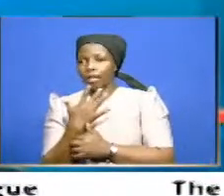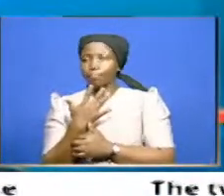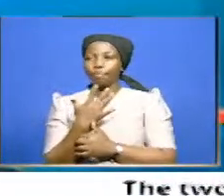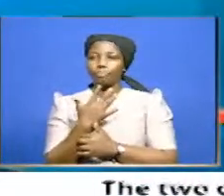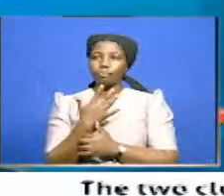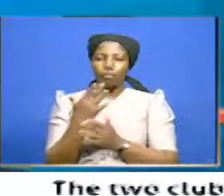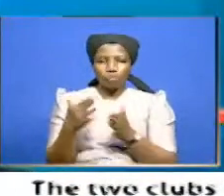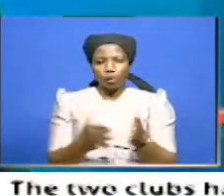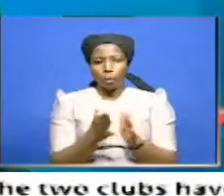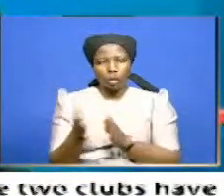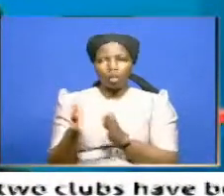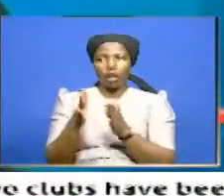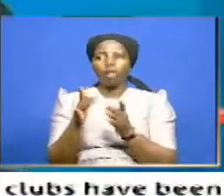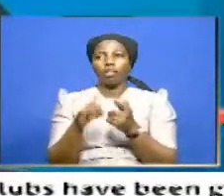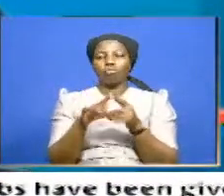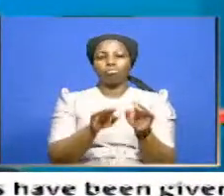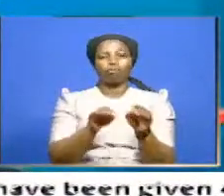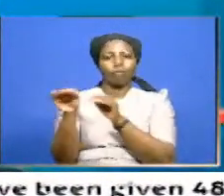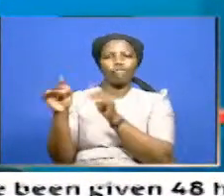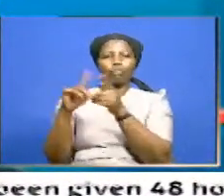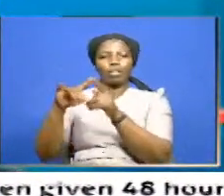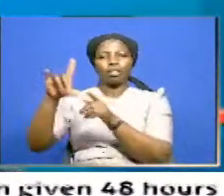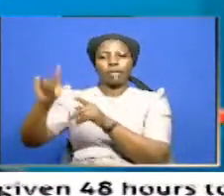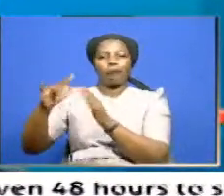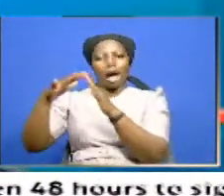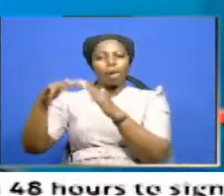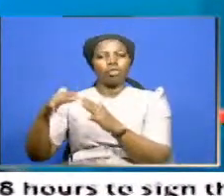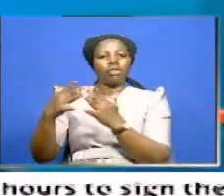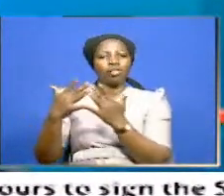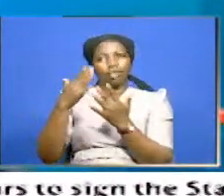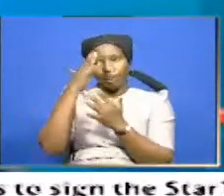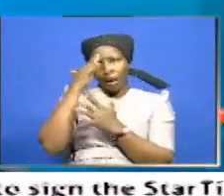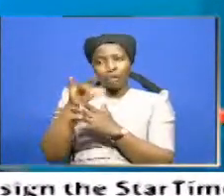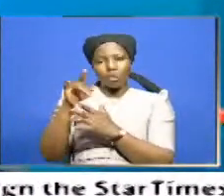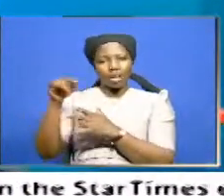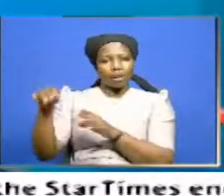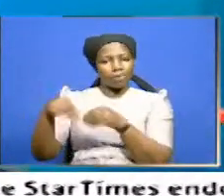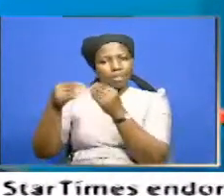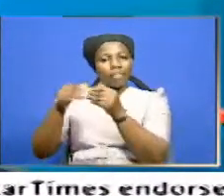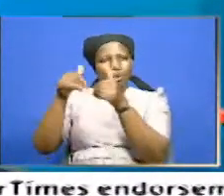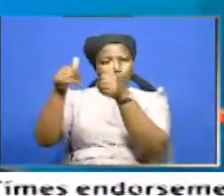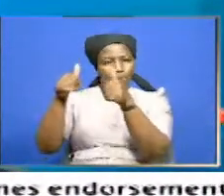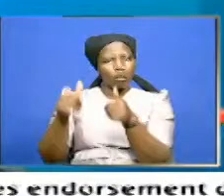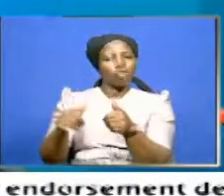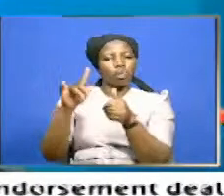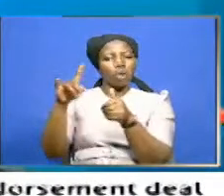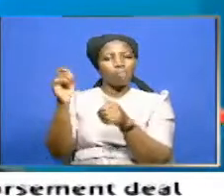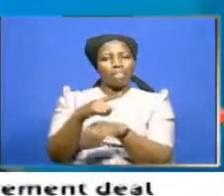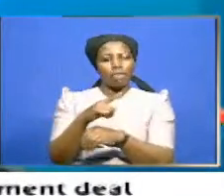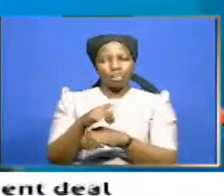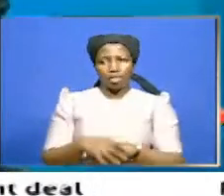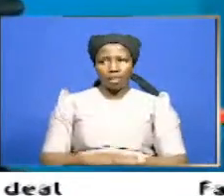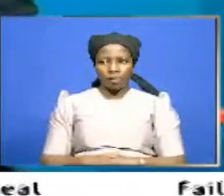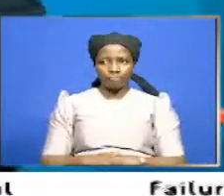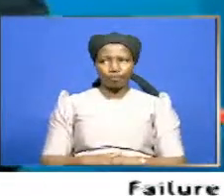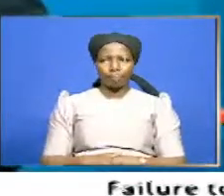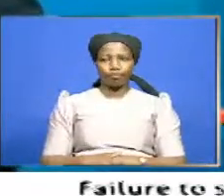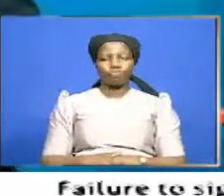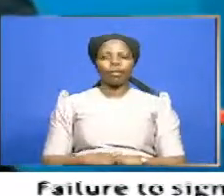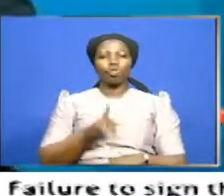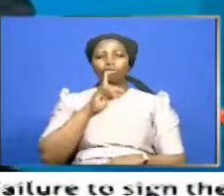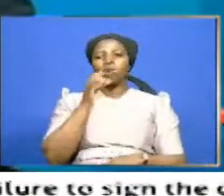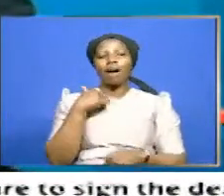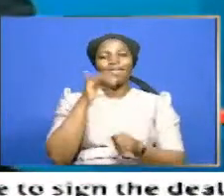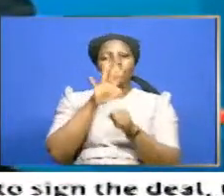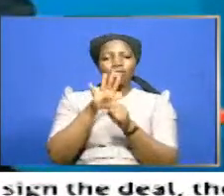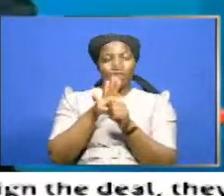leeway to adjust, to move to a cheaper house or to move up country because you've been paid 1 month notice, which cushions most of the people in the informal sector. So there's a lot of